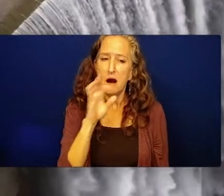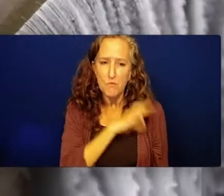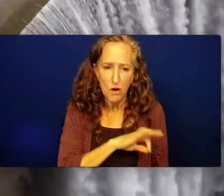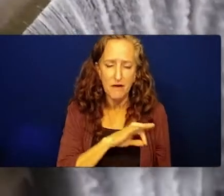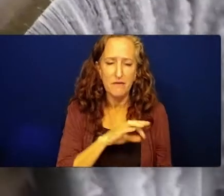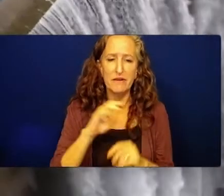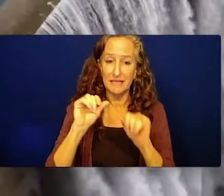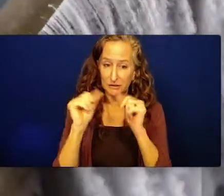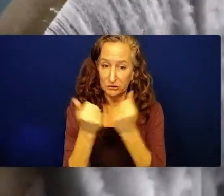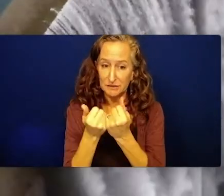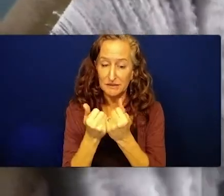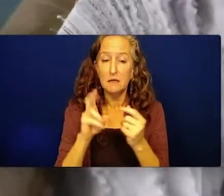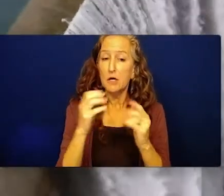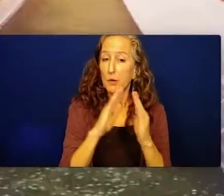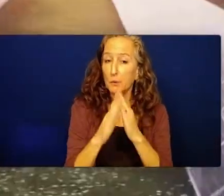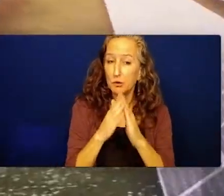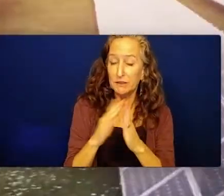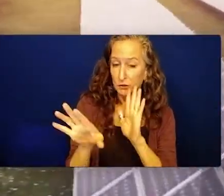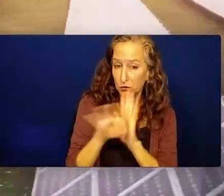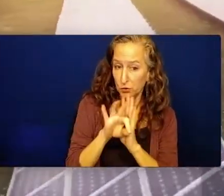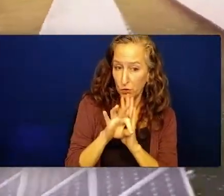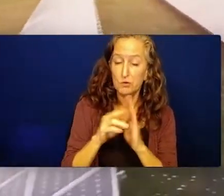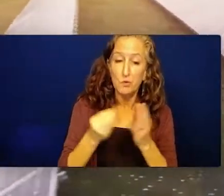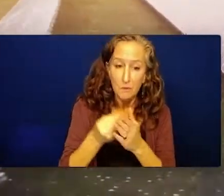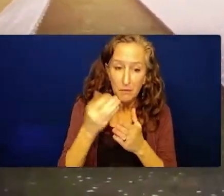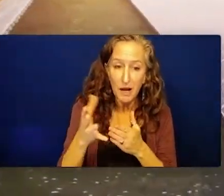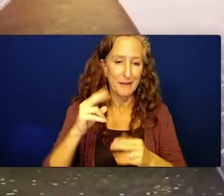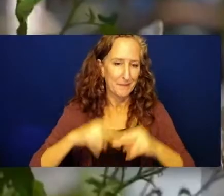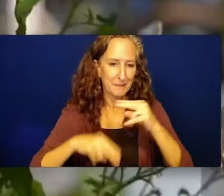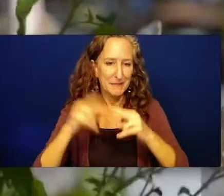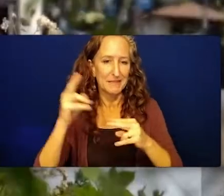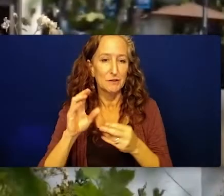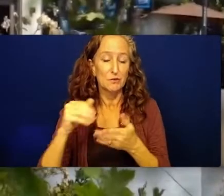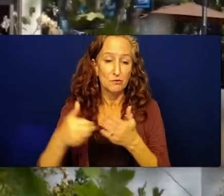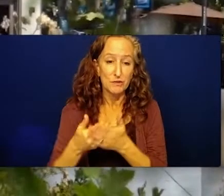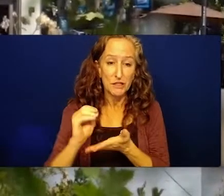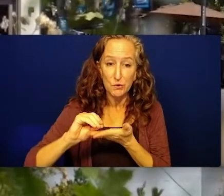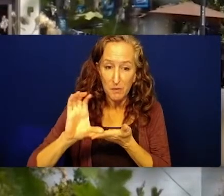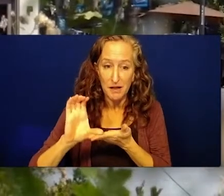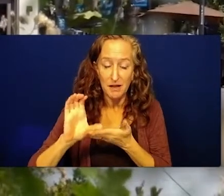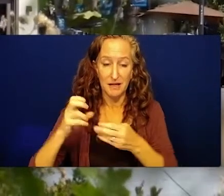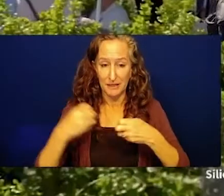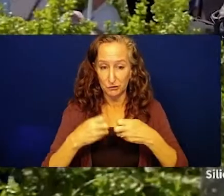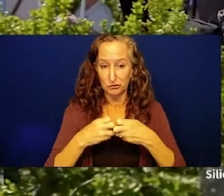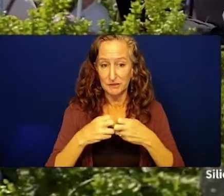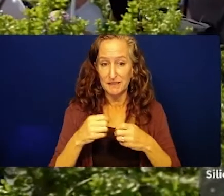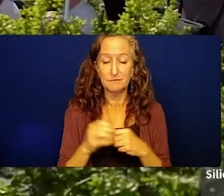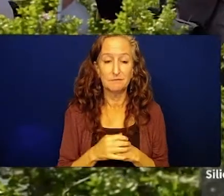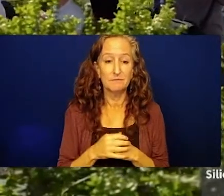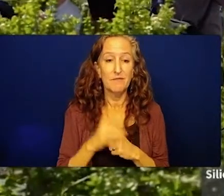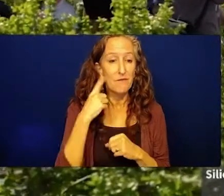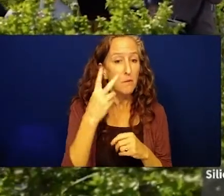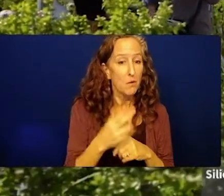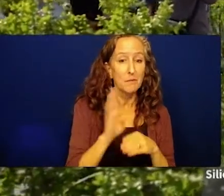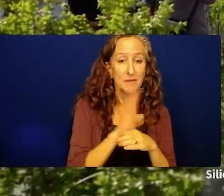energy agencies buying and building clean, renewable energy supplies for homes and businesses. Silicon Valley